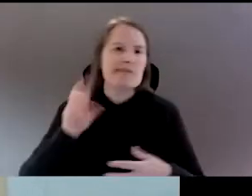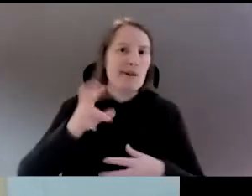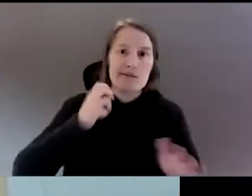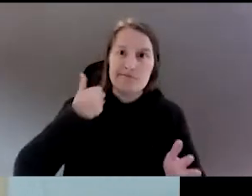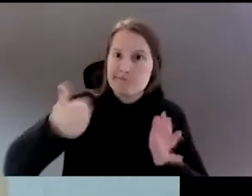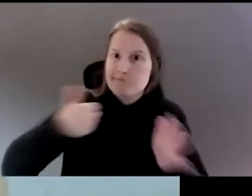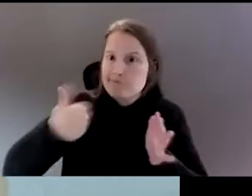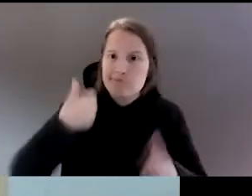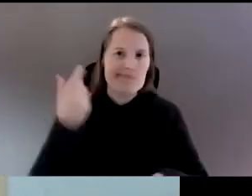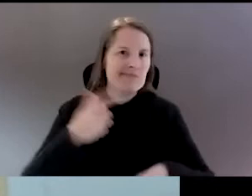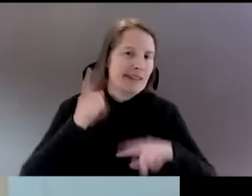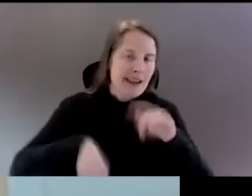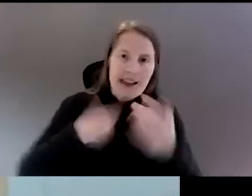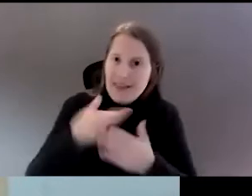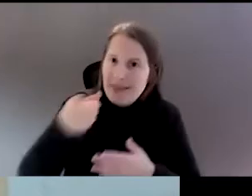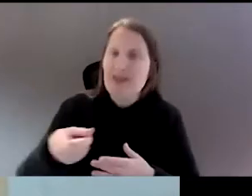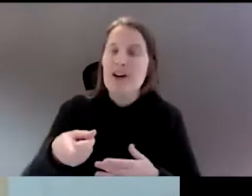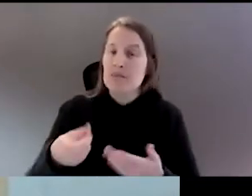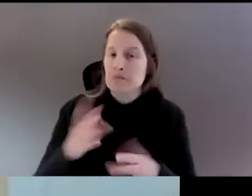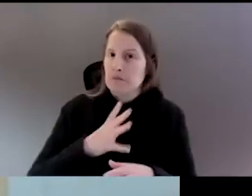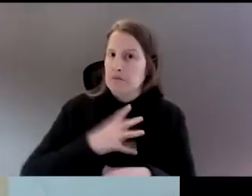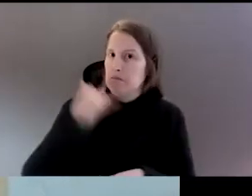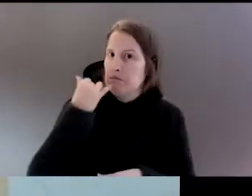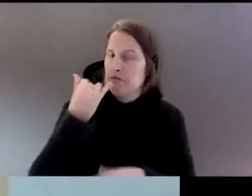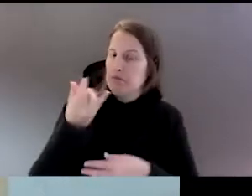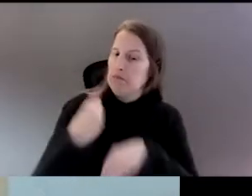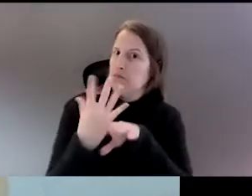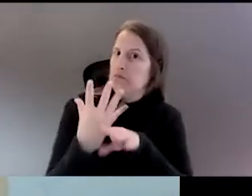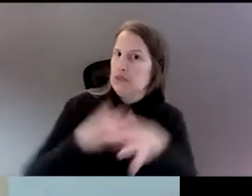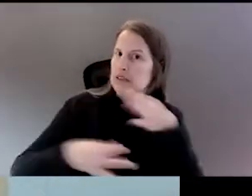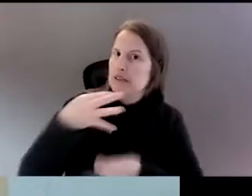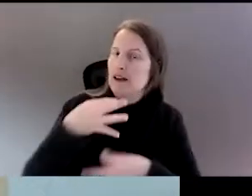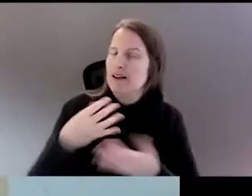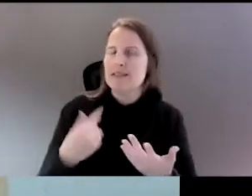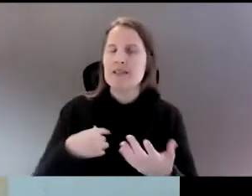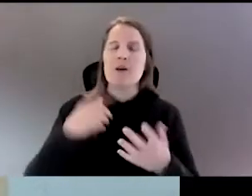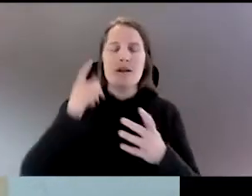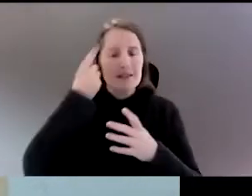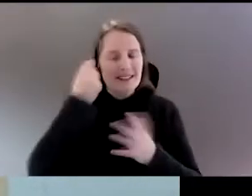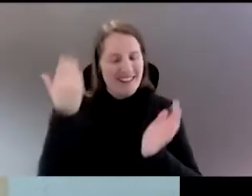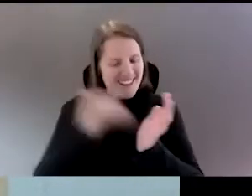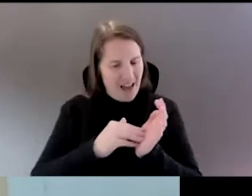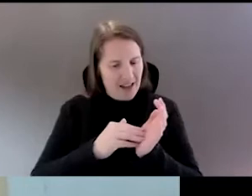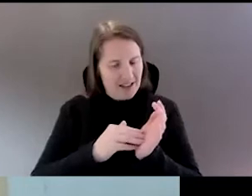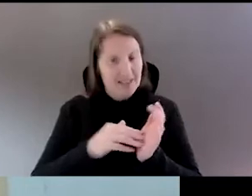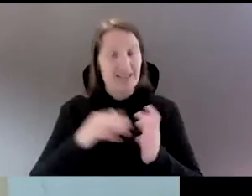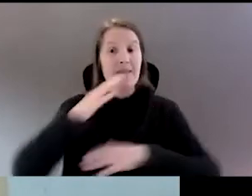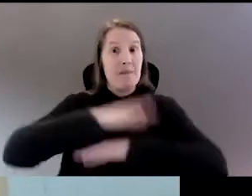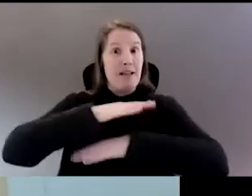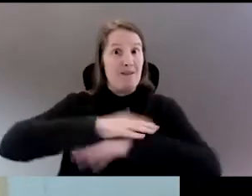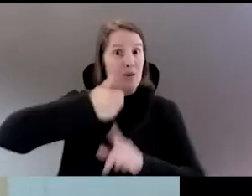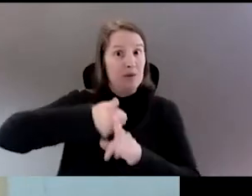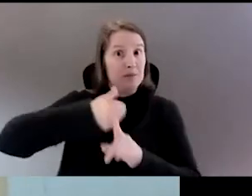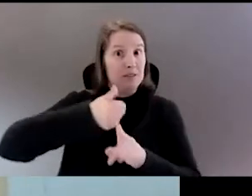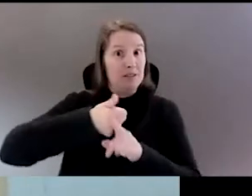But again, it's really important if we're looking at telehealth that we make sure that the telehealth platforms that are being used, that the methods